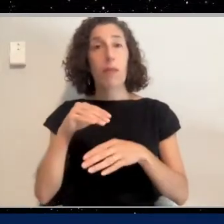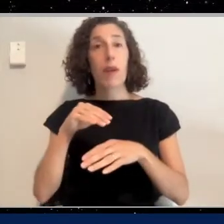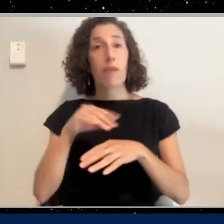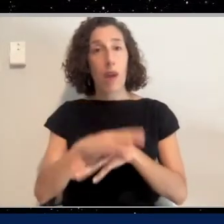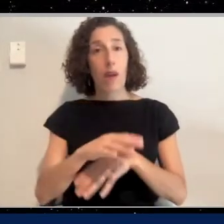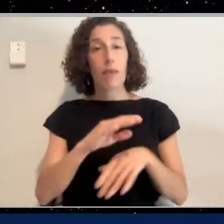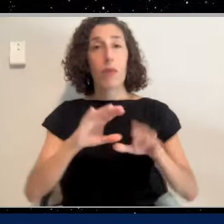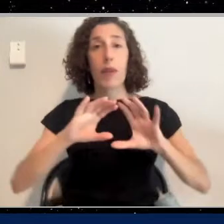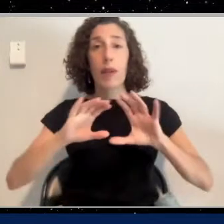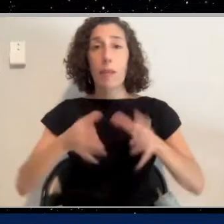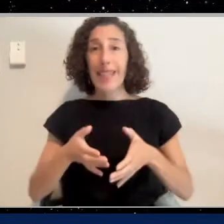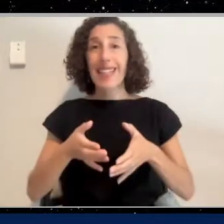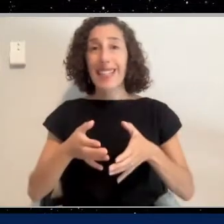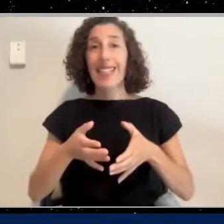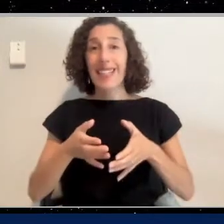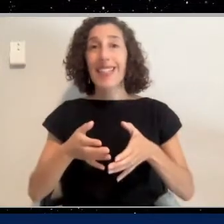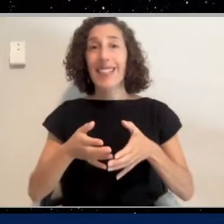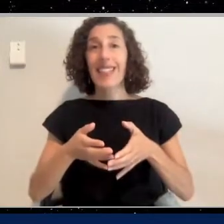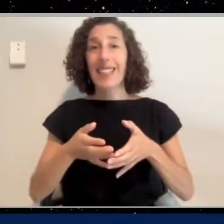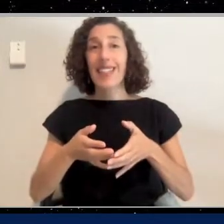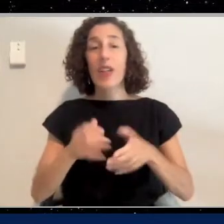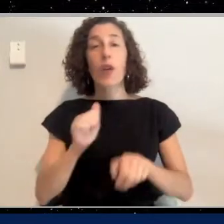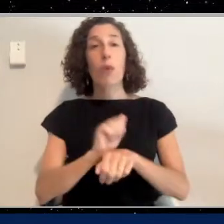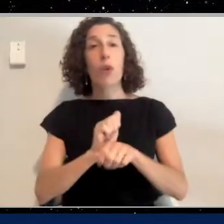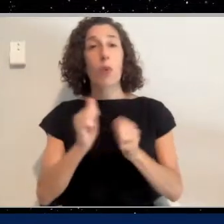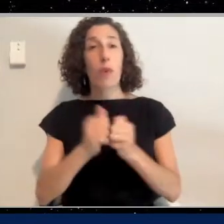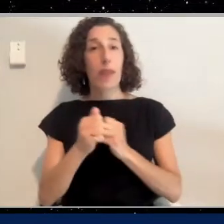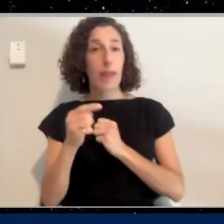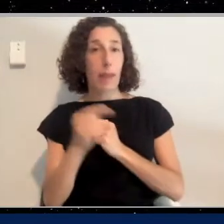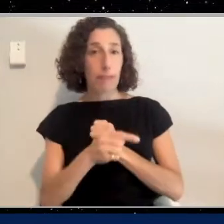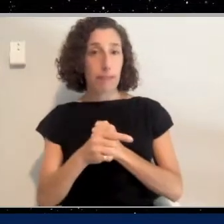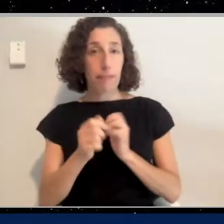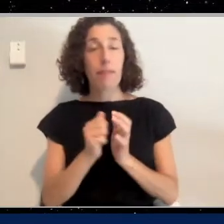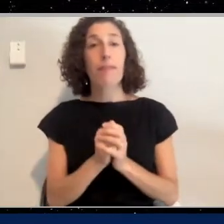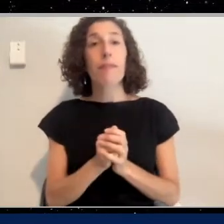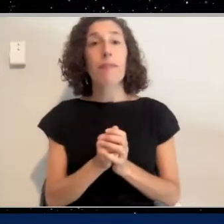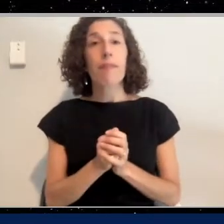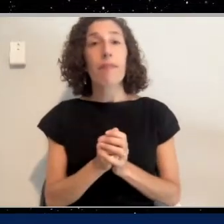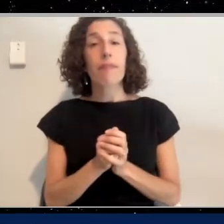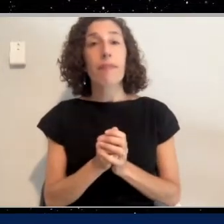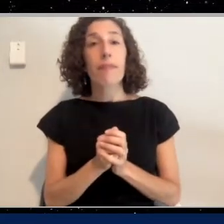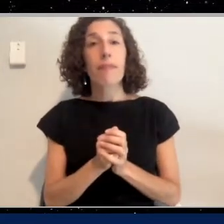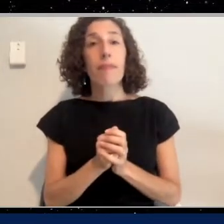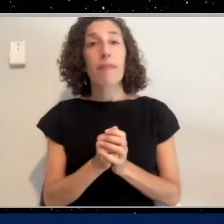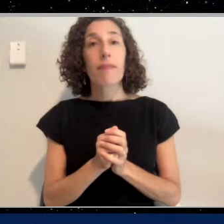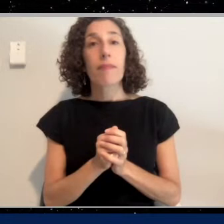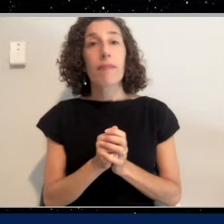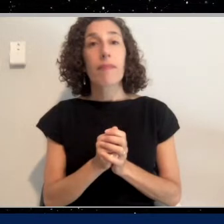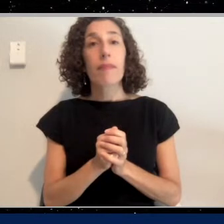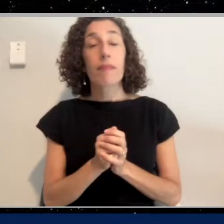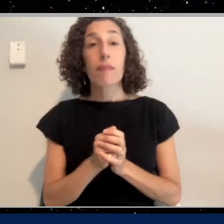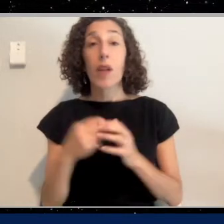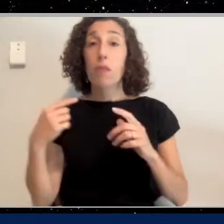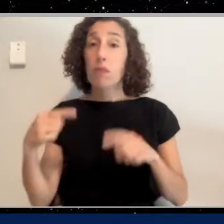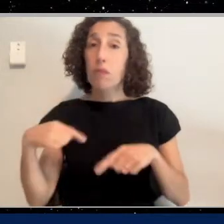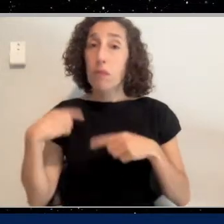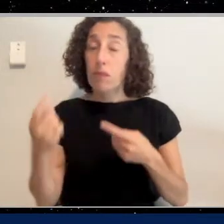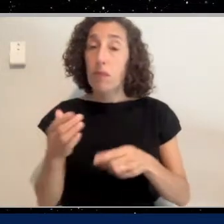So that's our council and how it evolved over time. I'm really happy and proud to be a part of